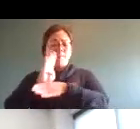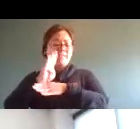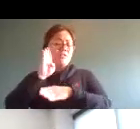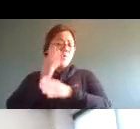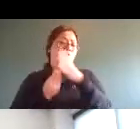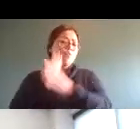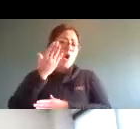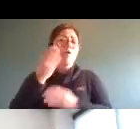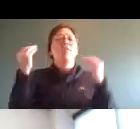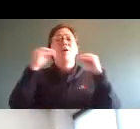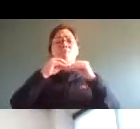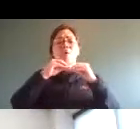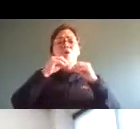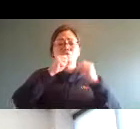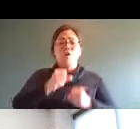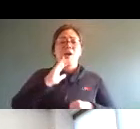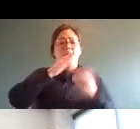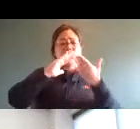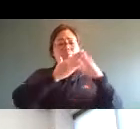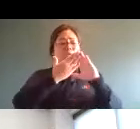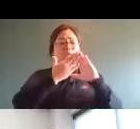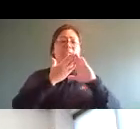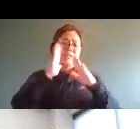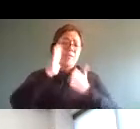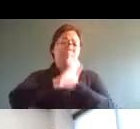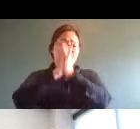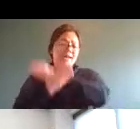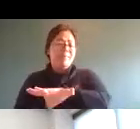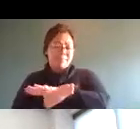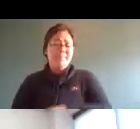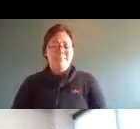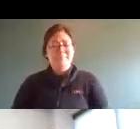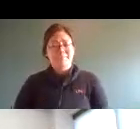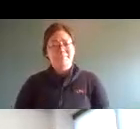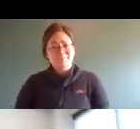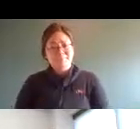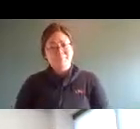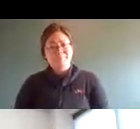the stronger our communities can support each other as well.